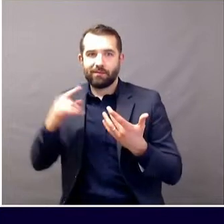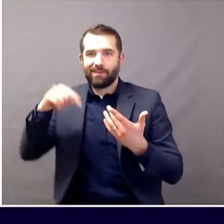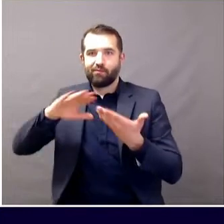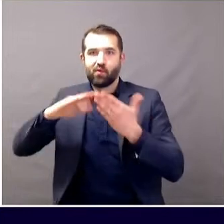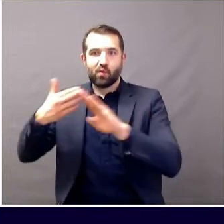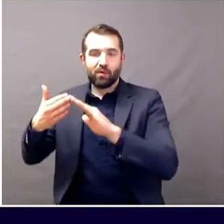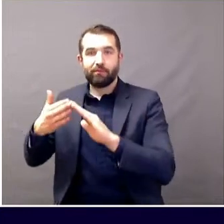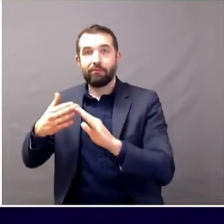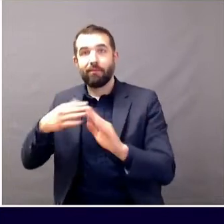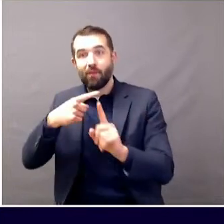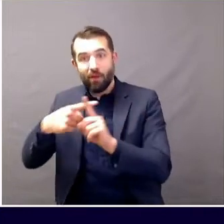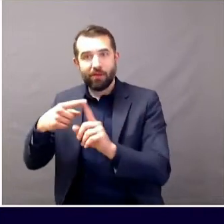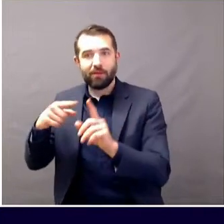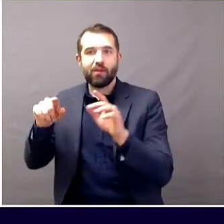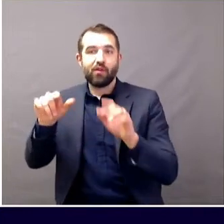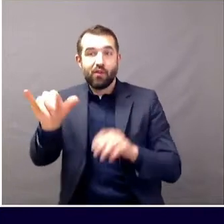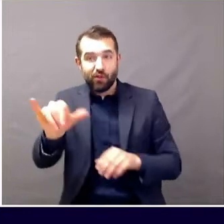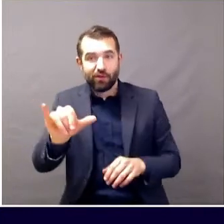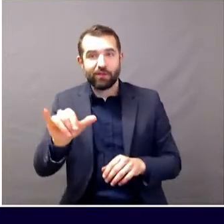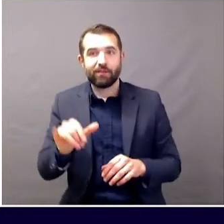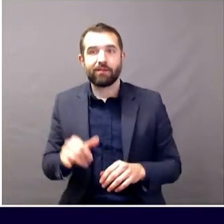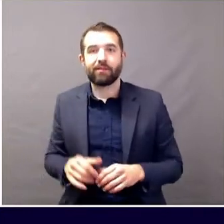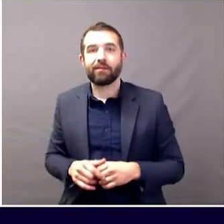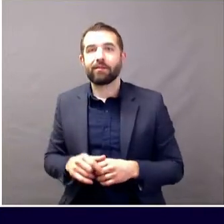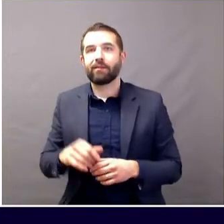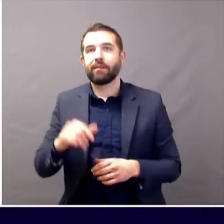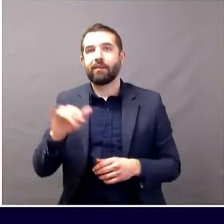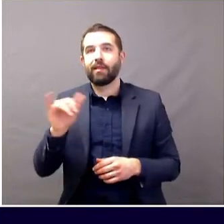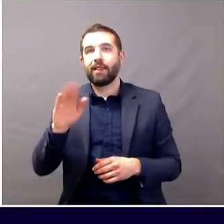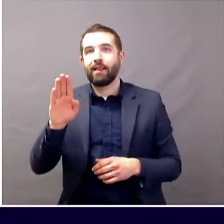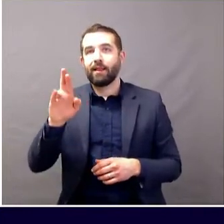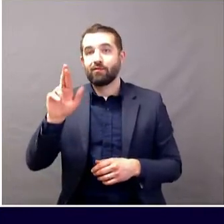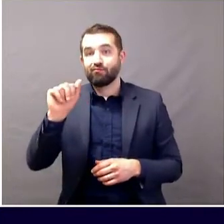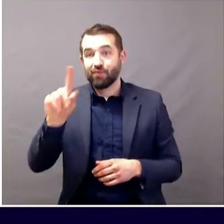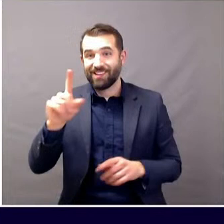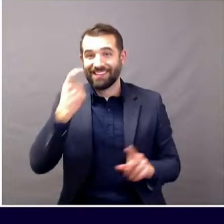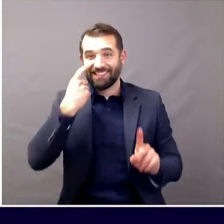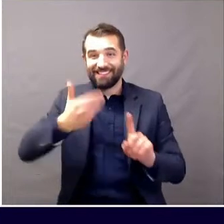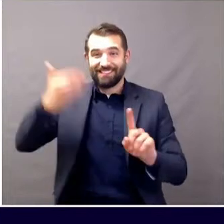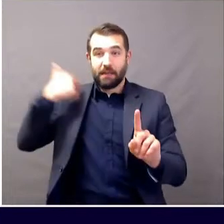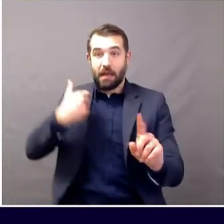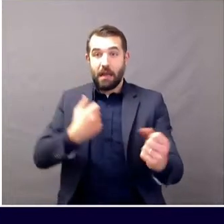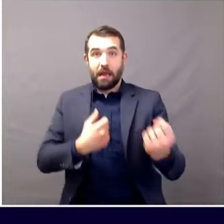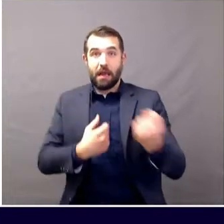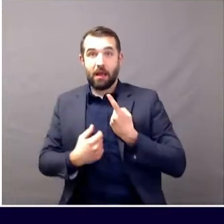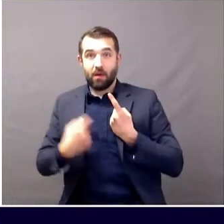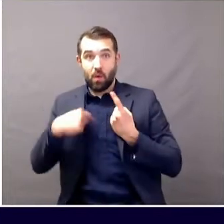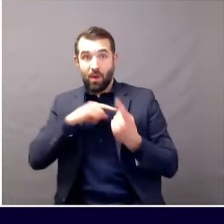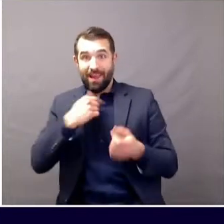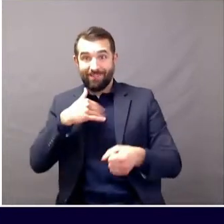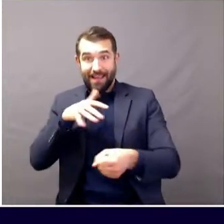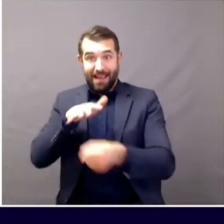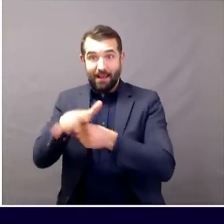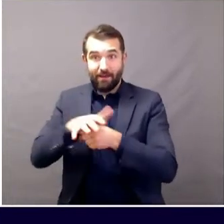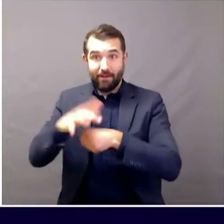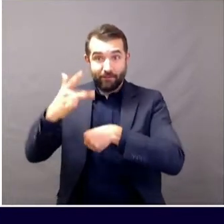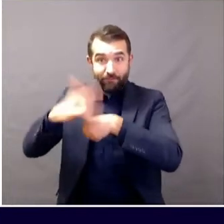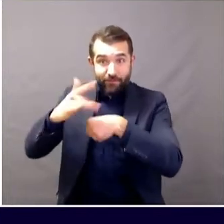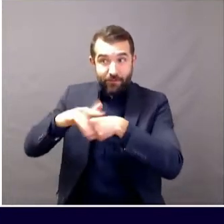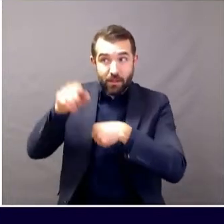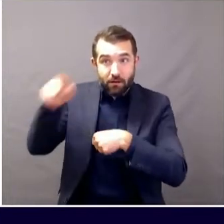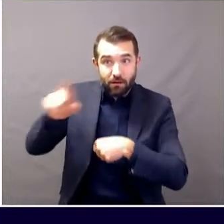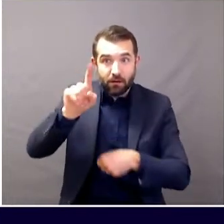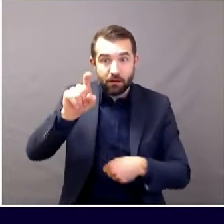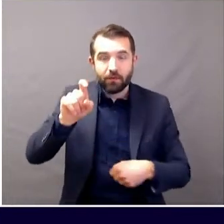to Brad Rogers' earlier question, about where we are with respect to preparedness and capacity in our system overhaul. So